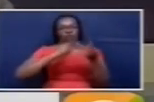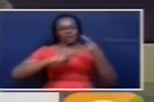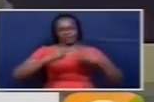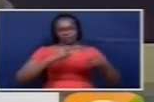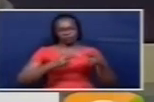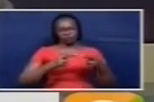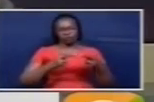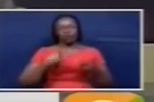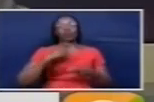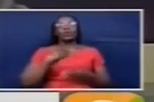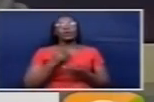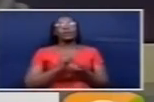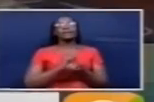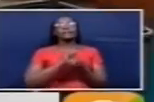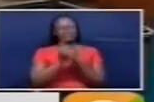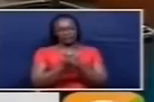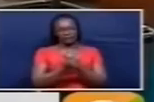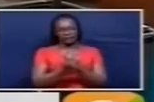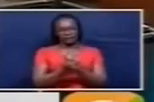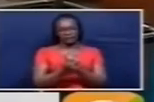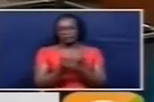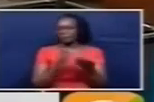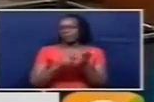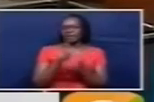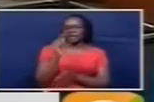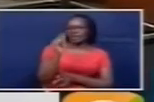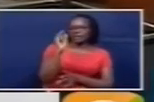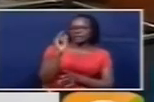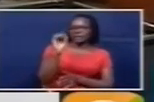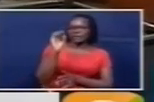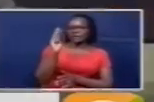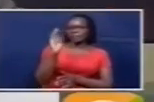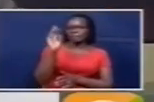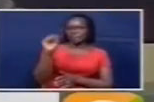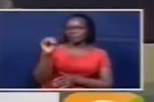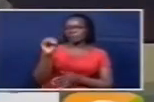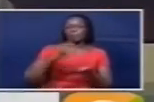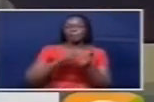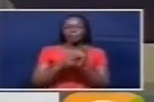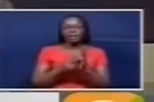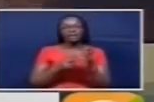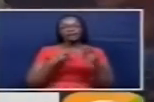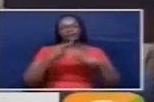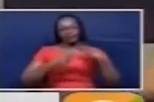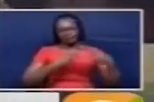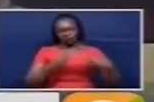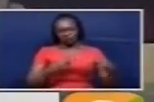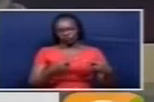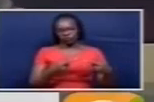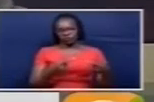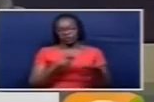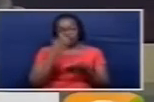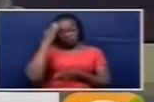That is why. Why tibim? What does it stand for? Anything? I've said tibim means revolution. You know, every